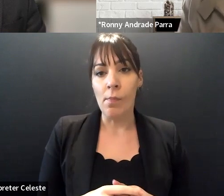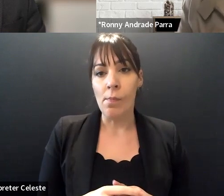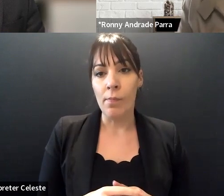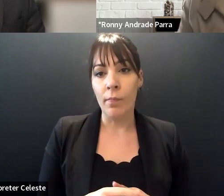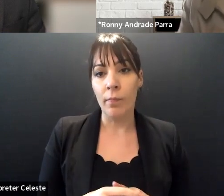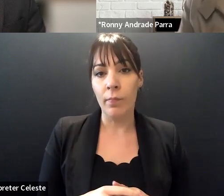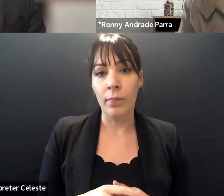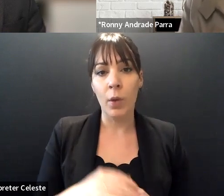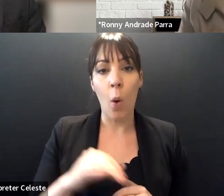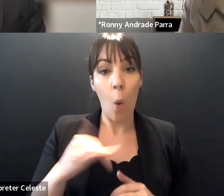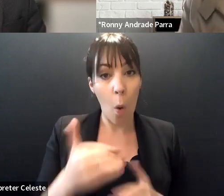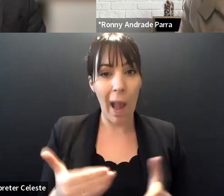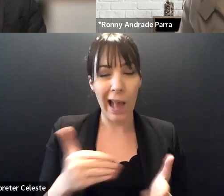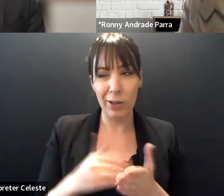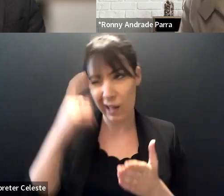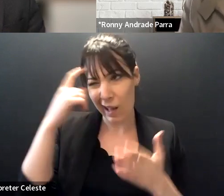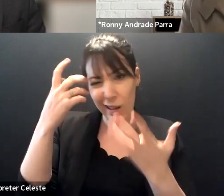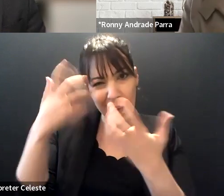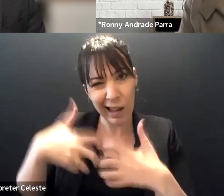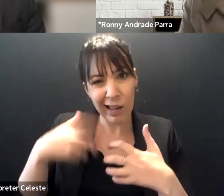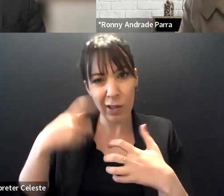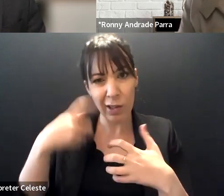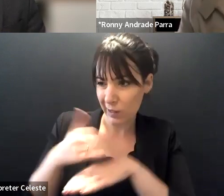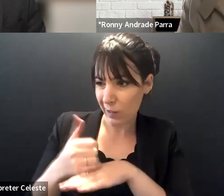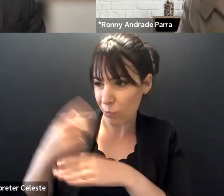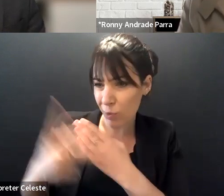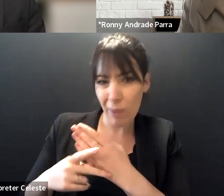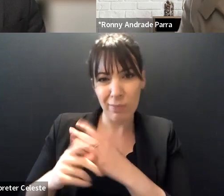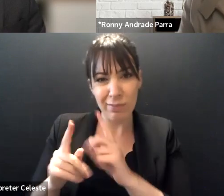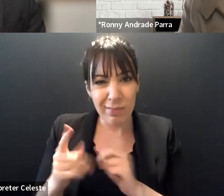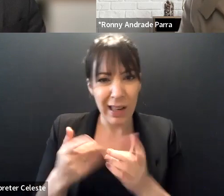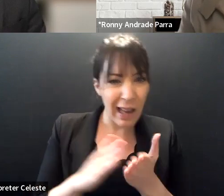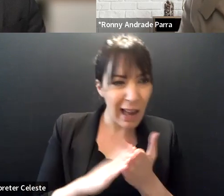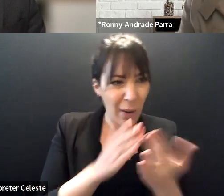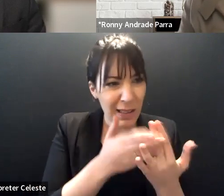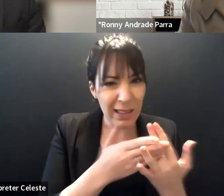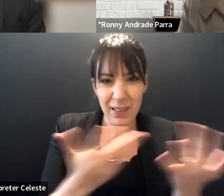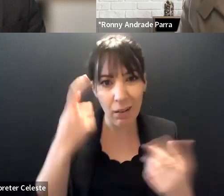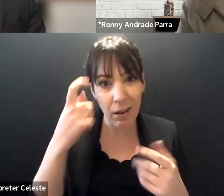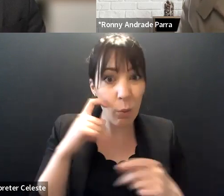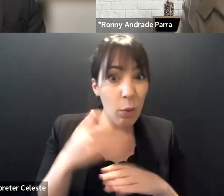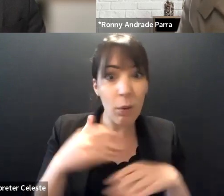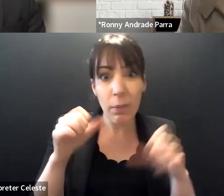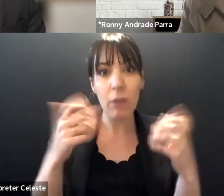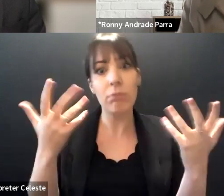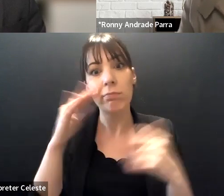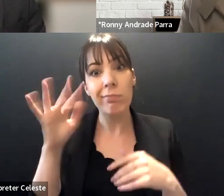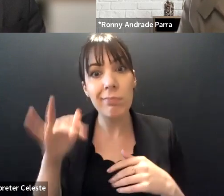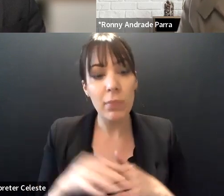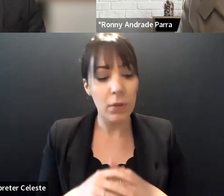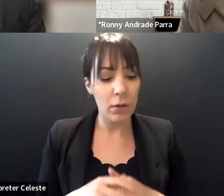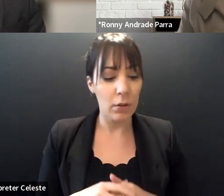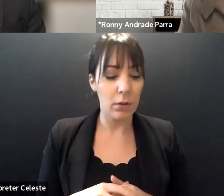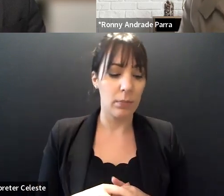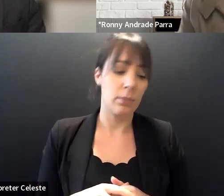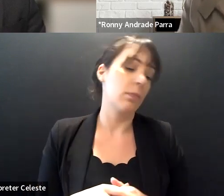cognitive efforts trying to set up programs, wondering if something is going to work for them, and just be able to